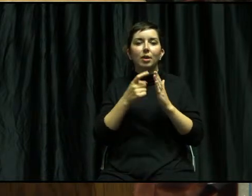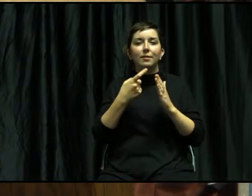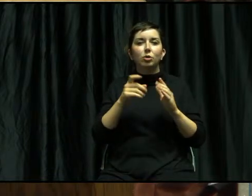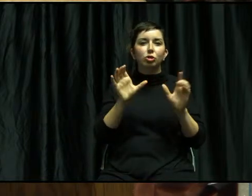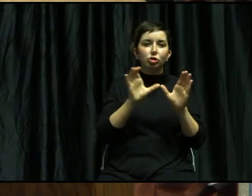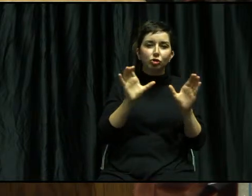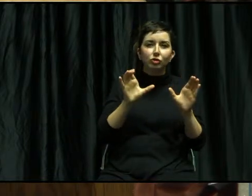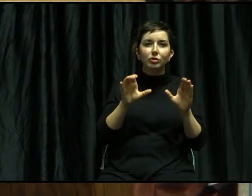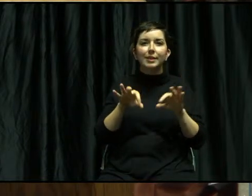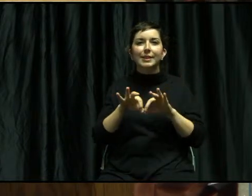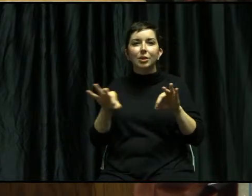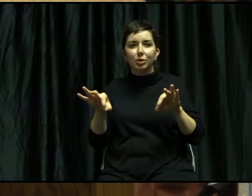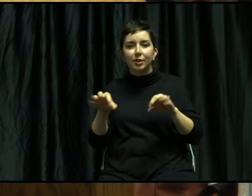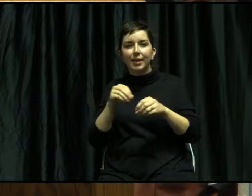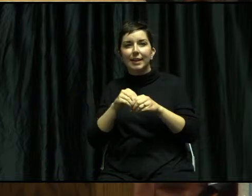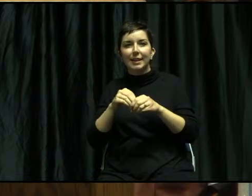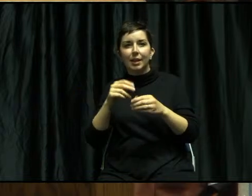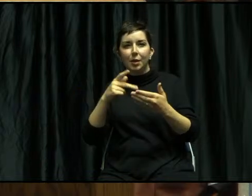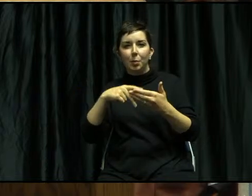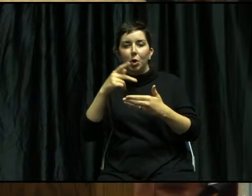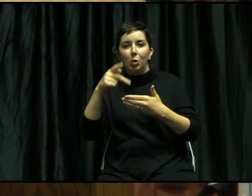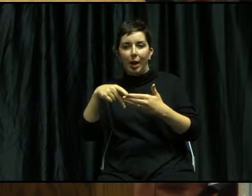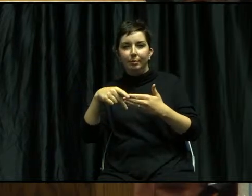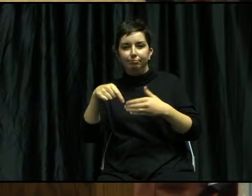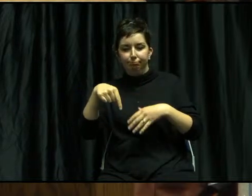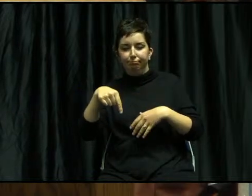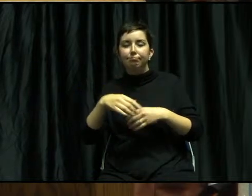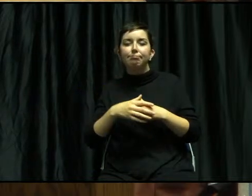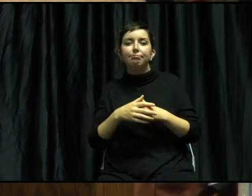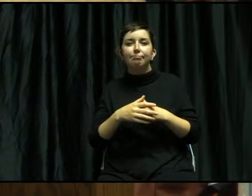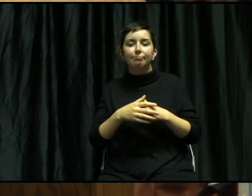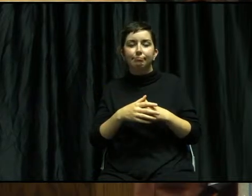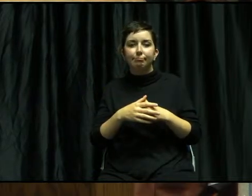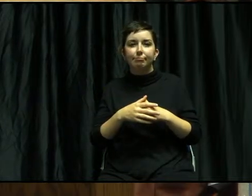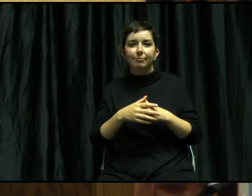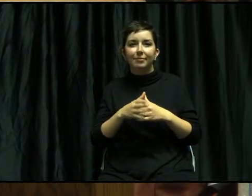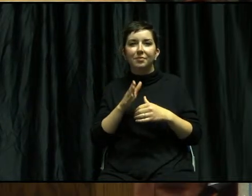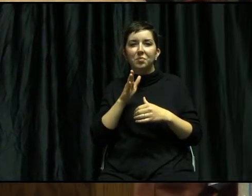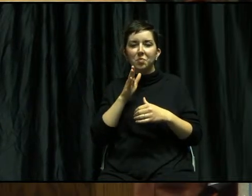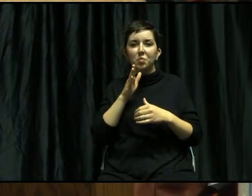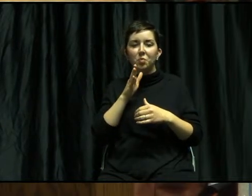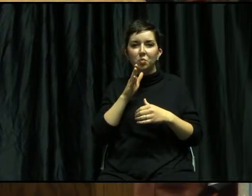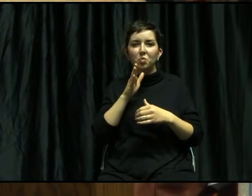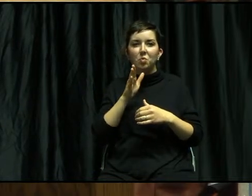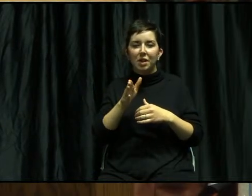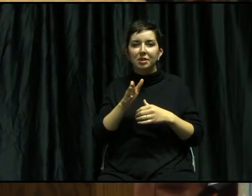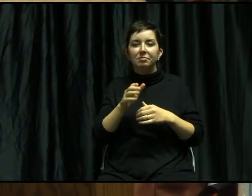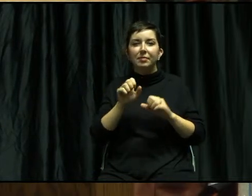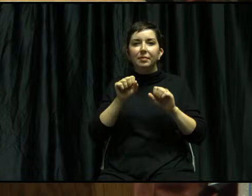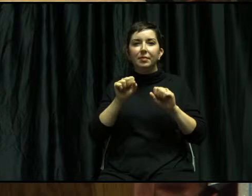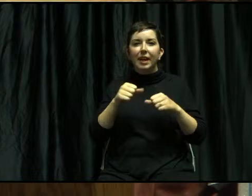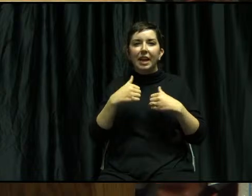degrees indicated in the program of the day and are deemed worthy of the distinction.